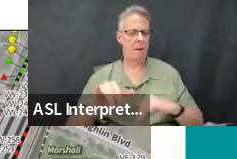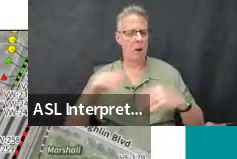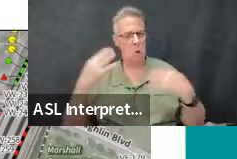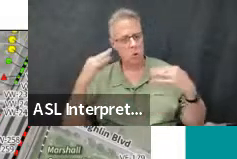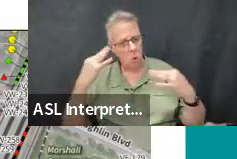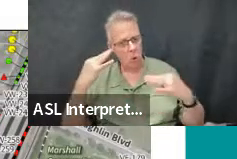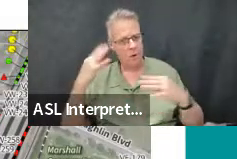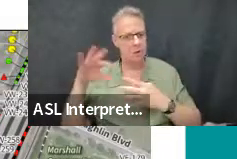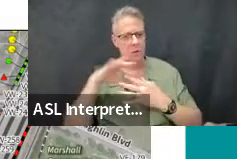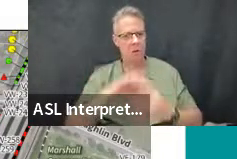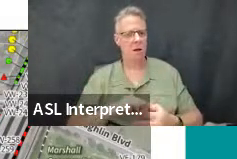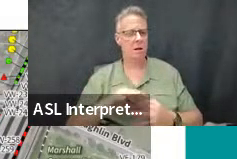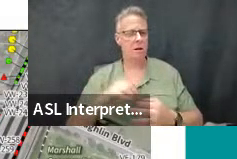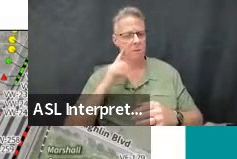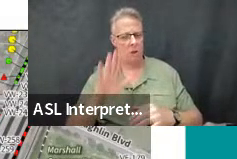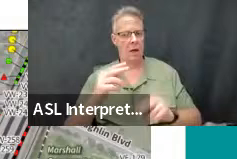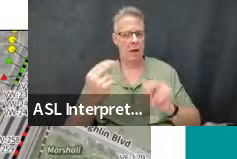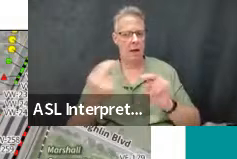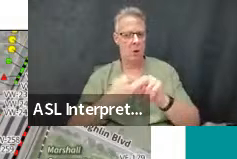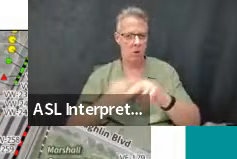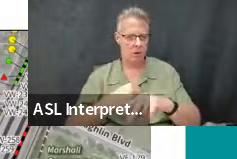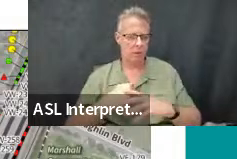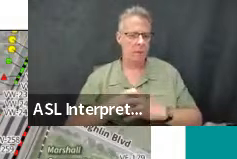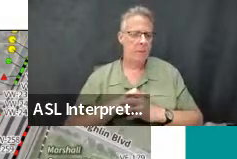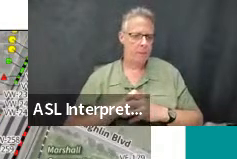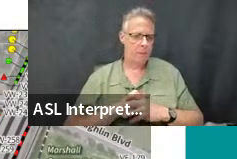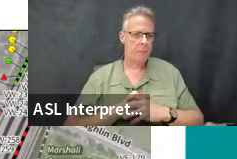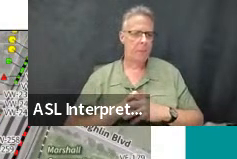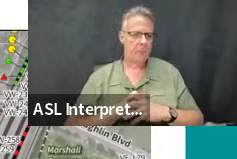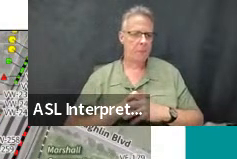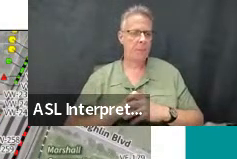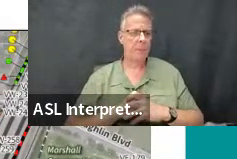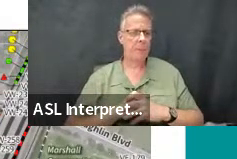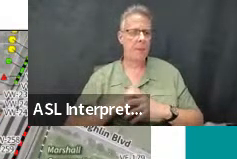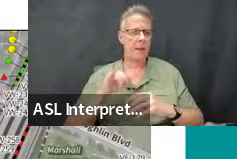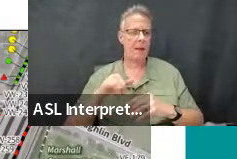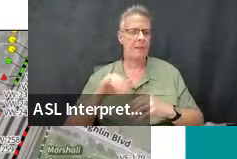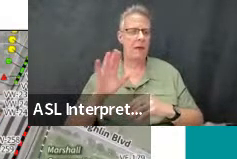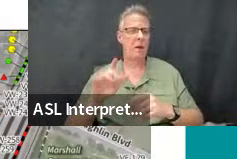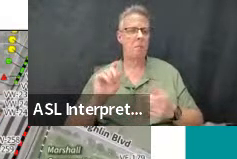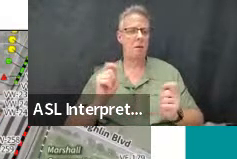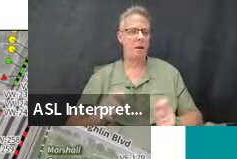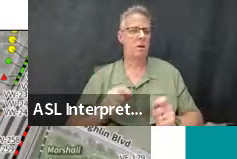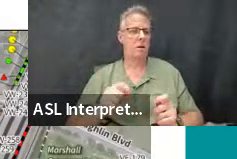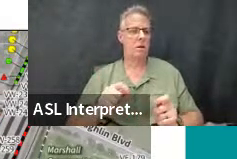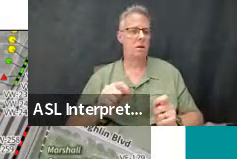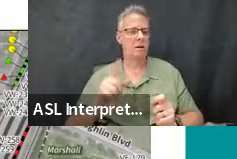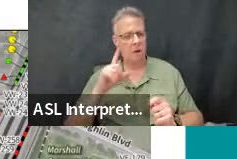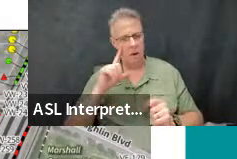noise related to the highway. And the modified LPA would reduce that